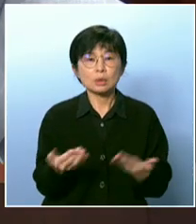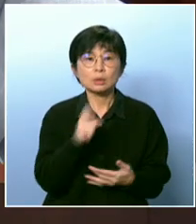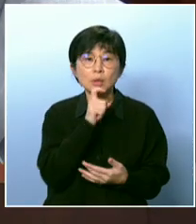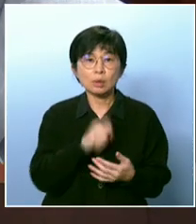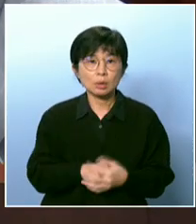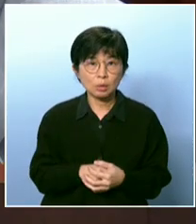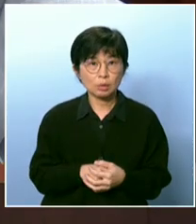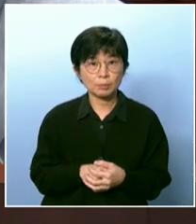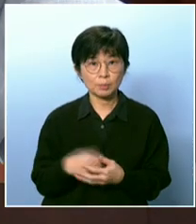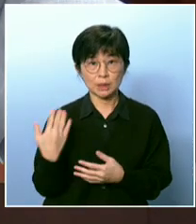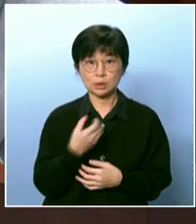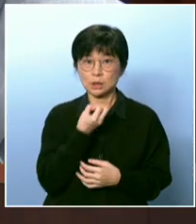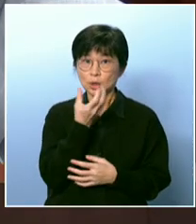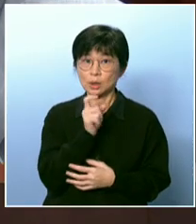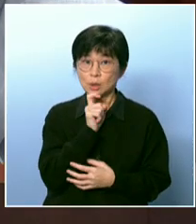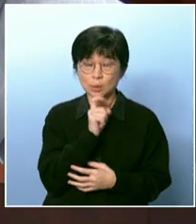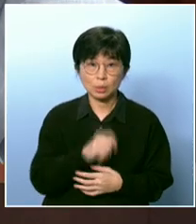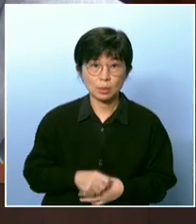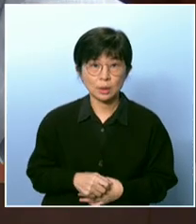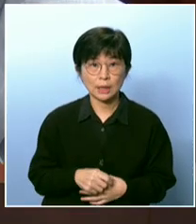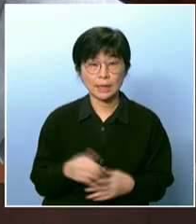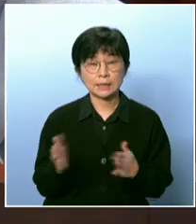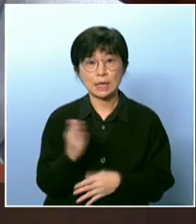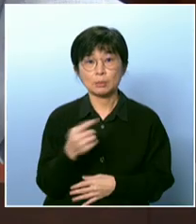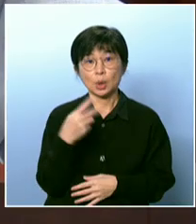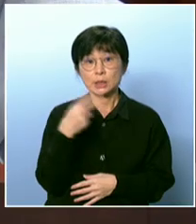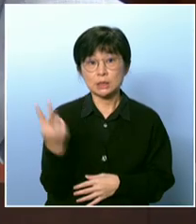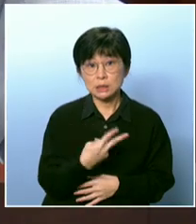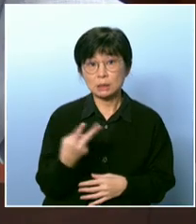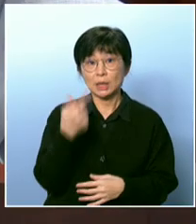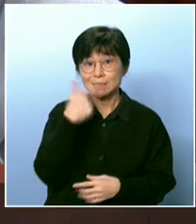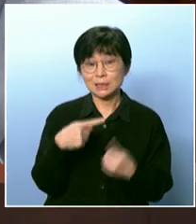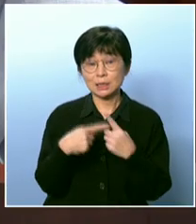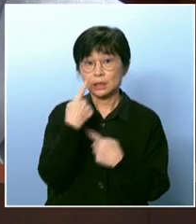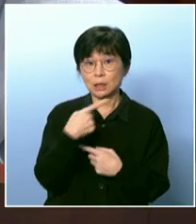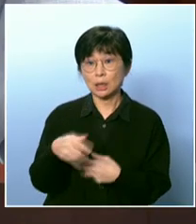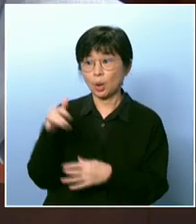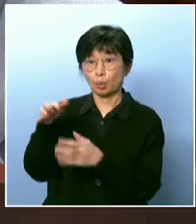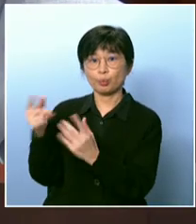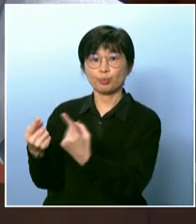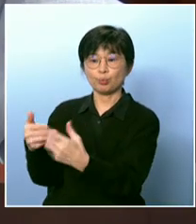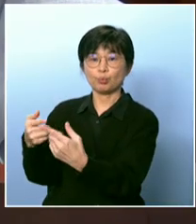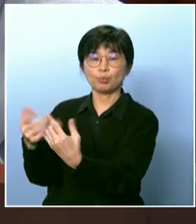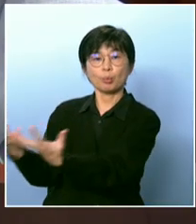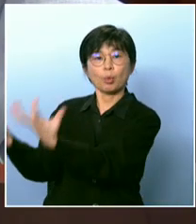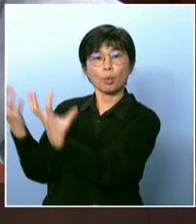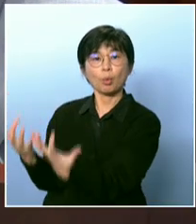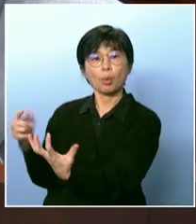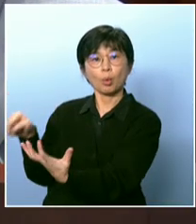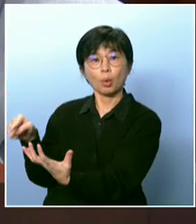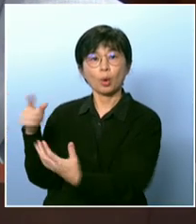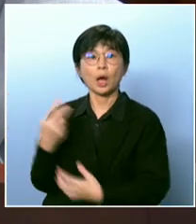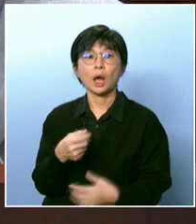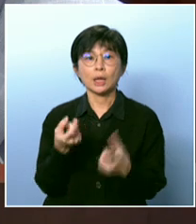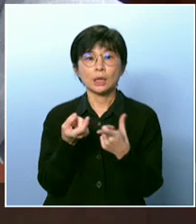other people who would want to take advantage of the facilities. We did talk about how